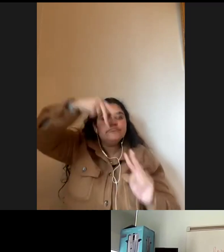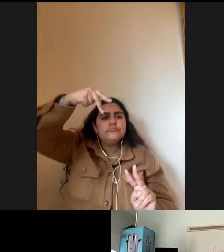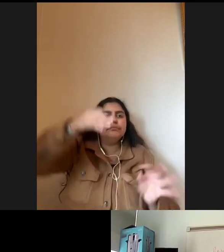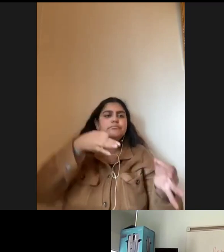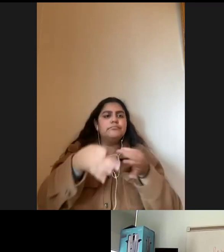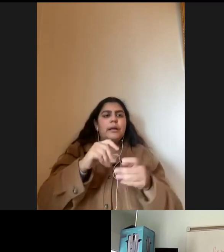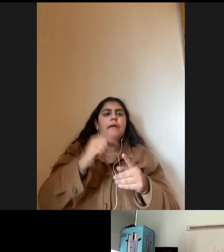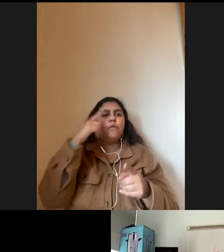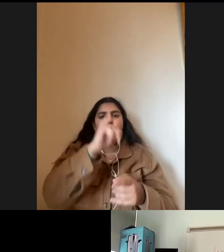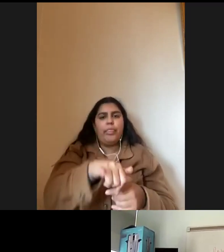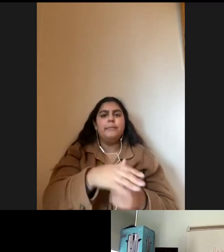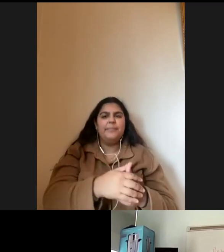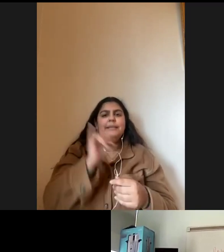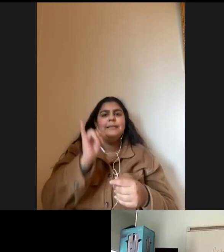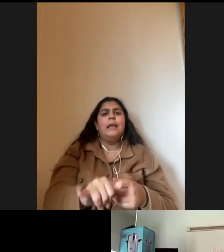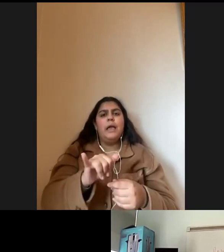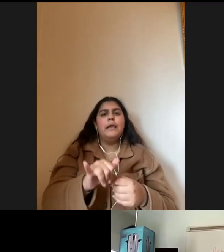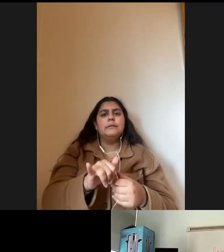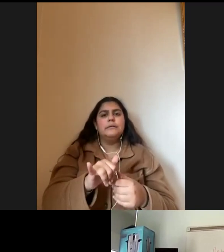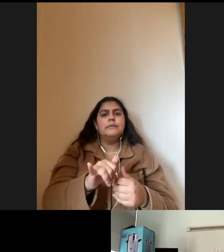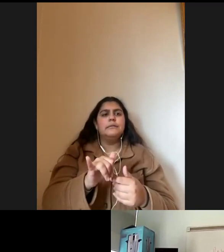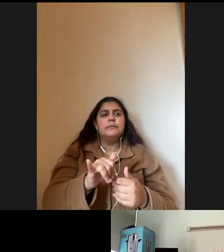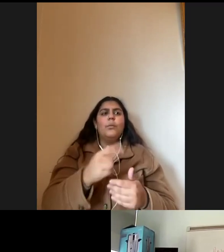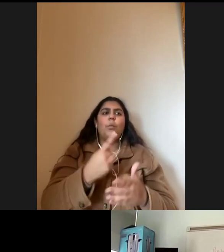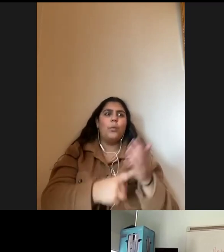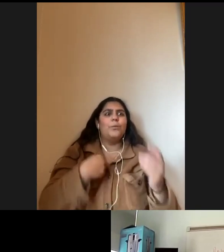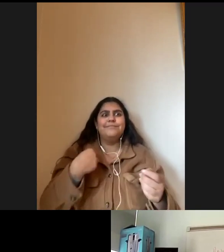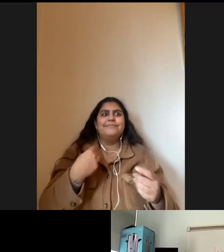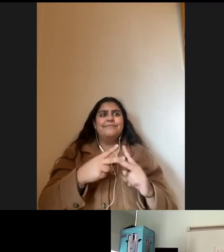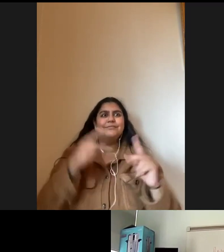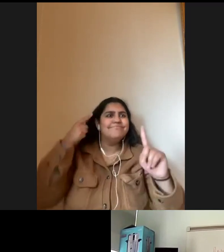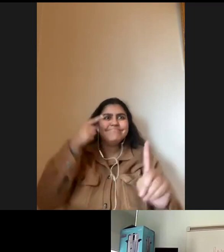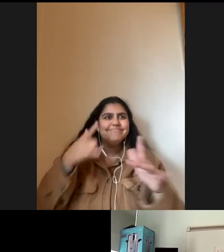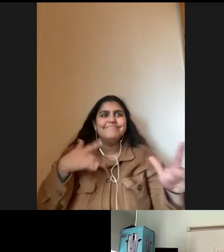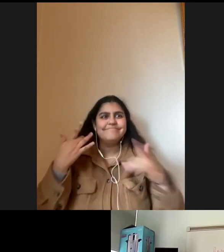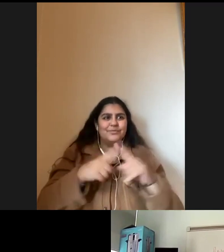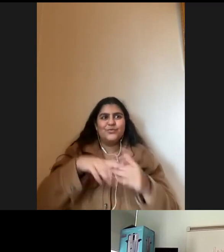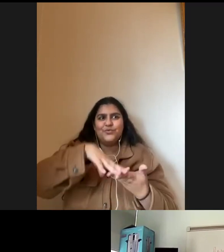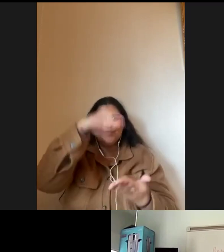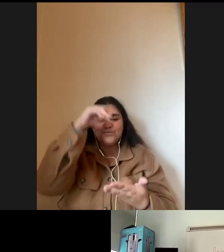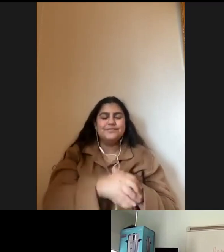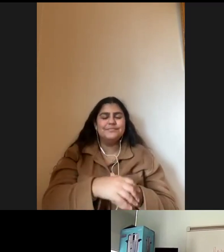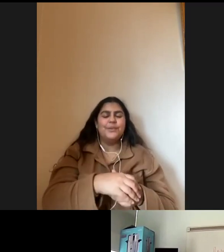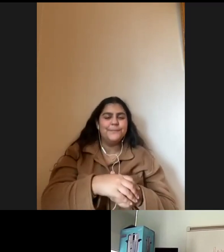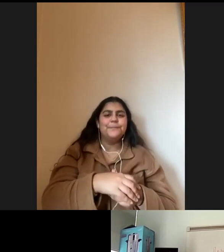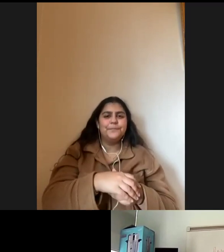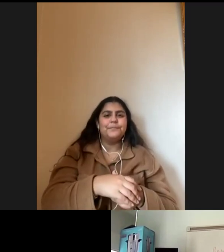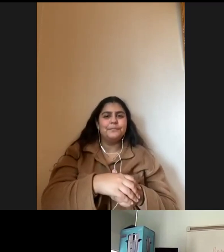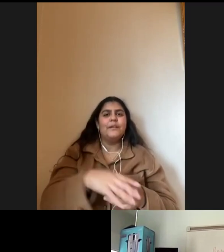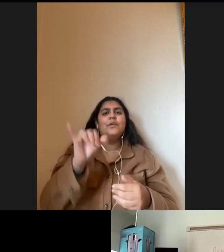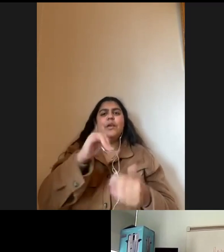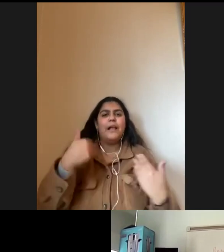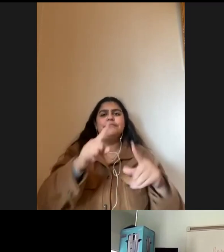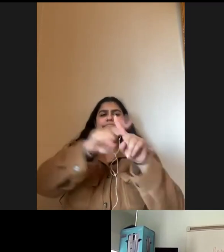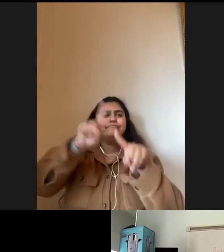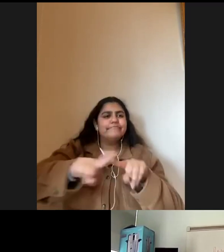of the biggest things that's on our like anxious like what are we gonna learn? And yeah, yeah. There's also all kinds of like fishes that I